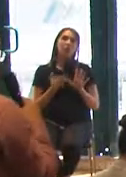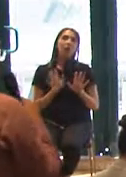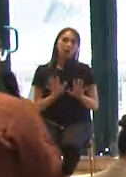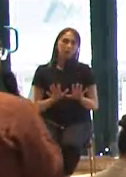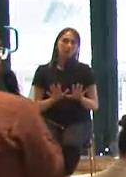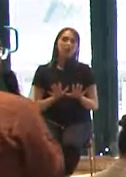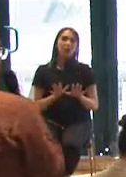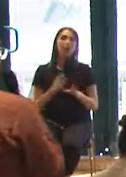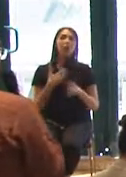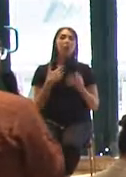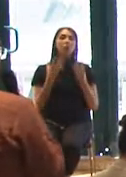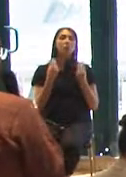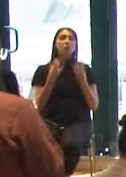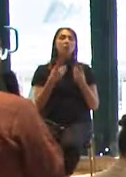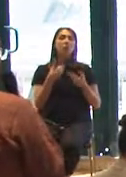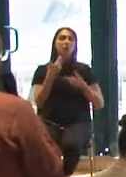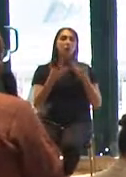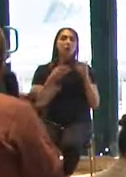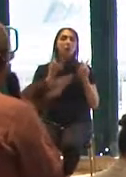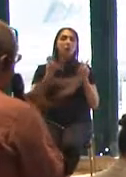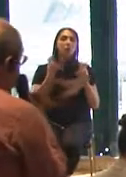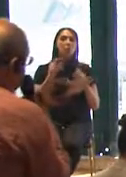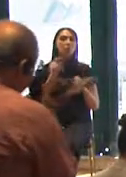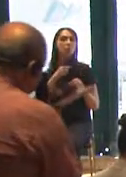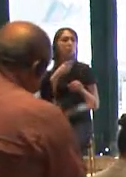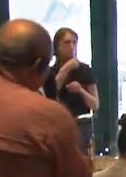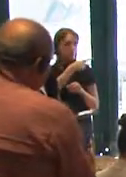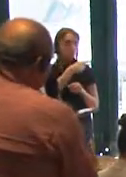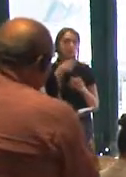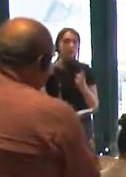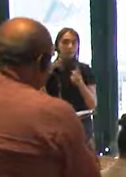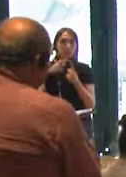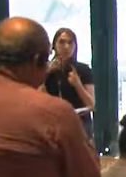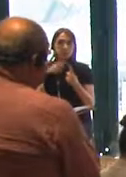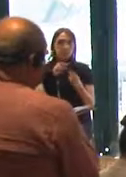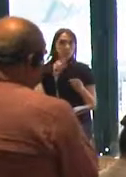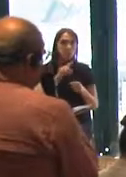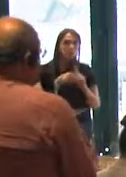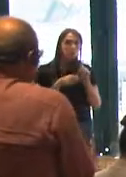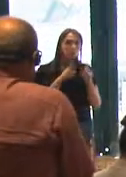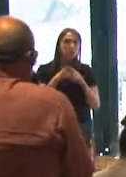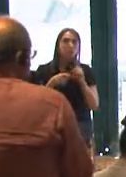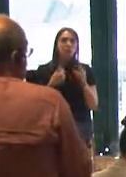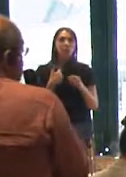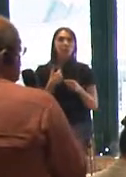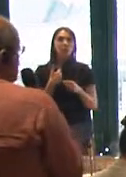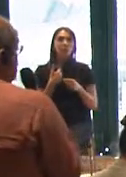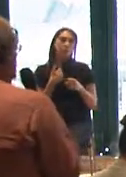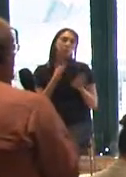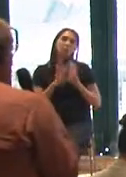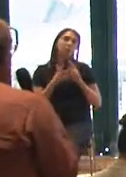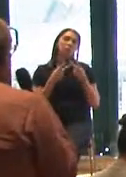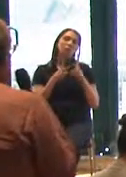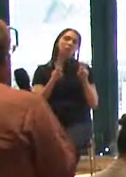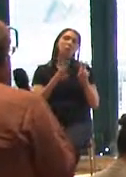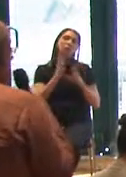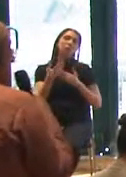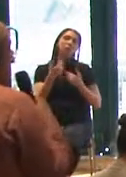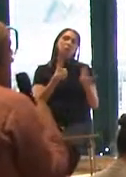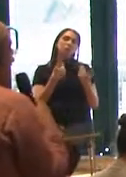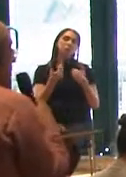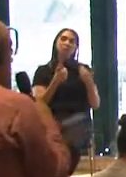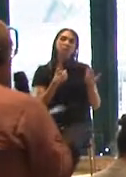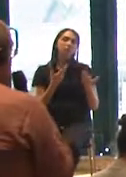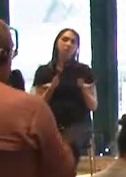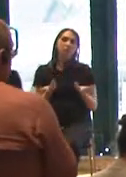solidarity at international scale yes as politicians we can always be the scapegoats but for instance